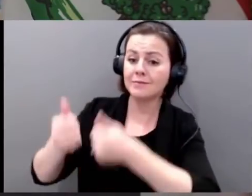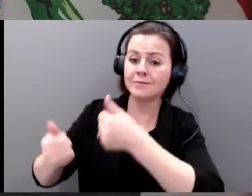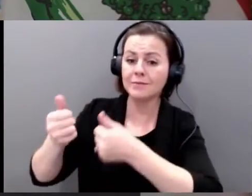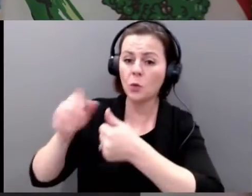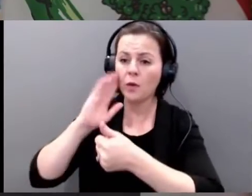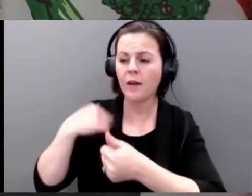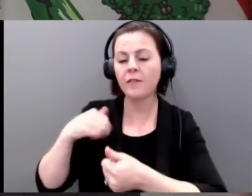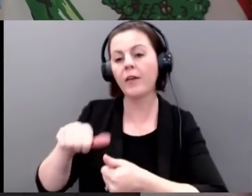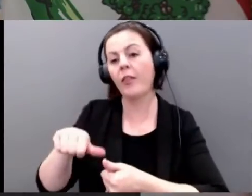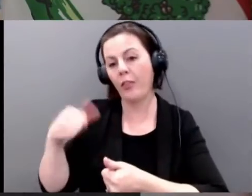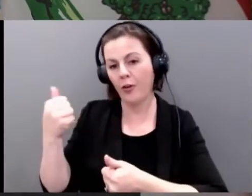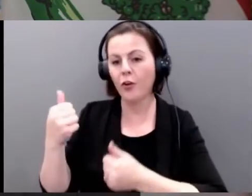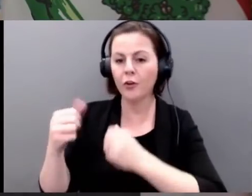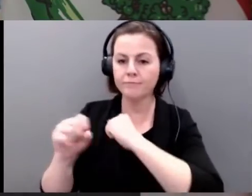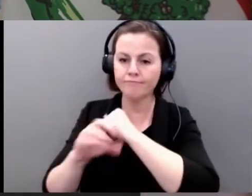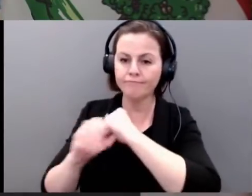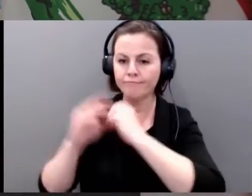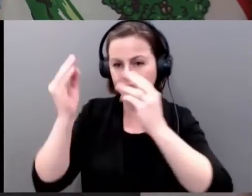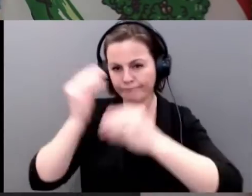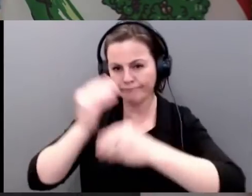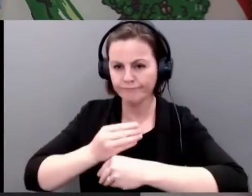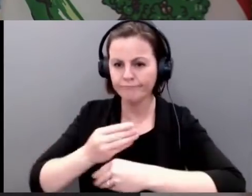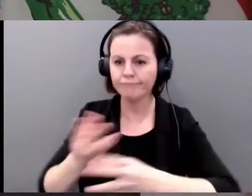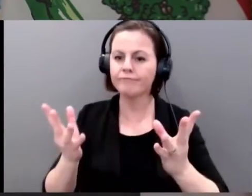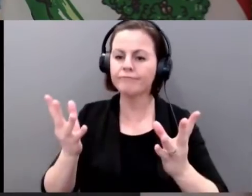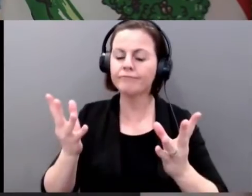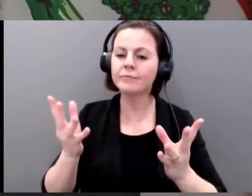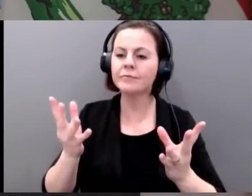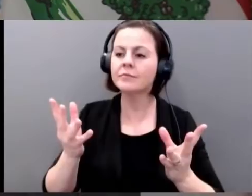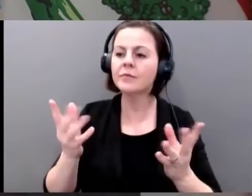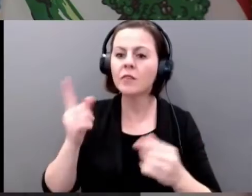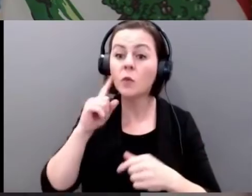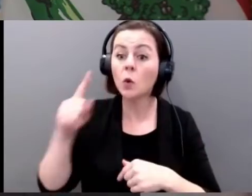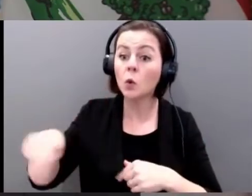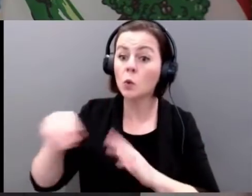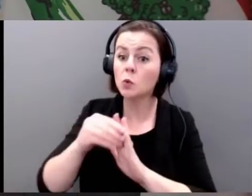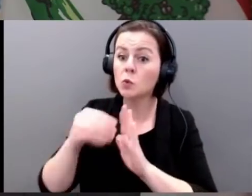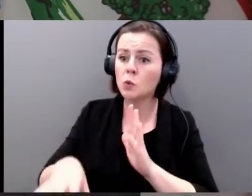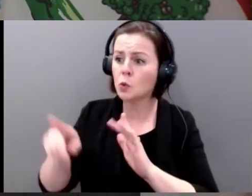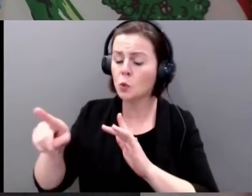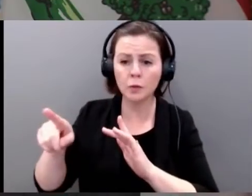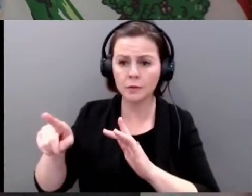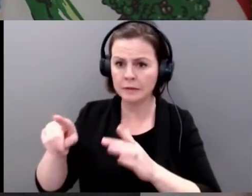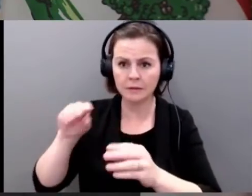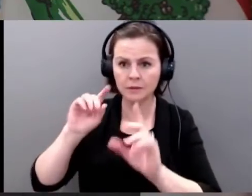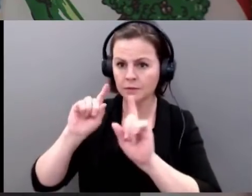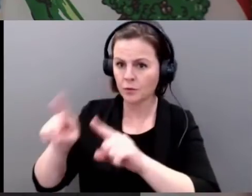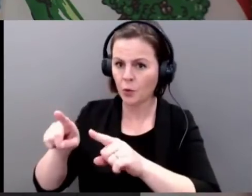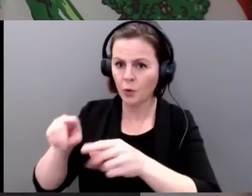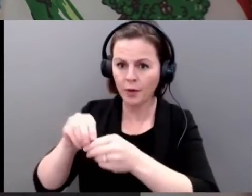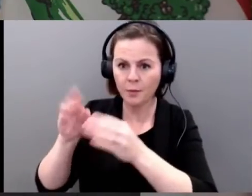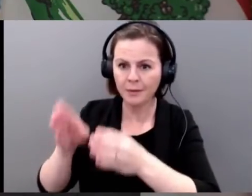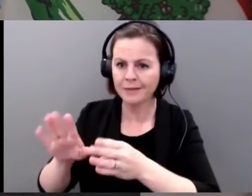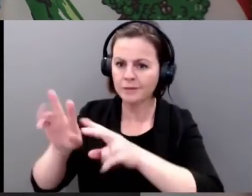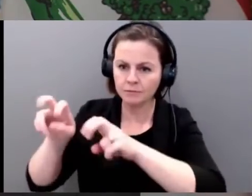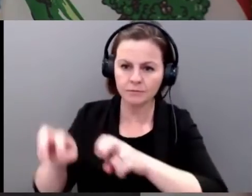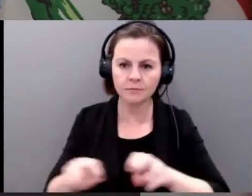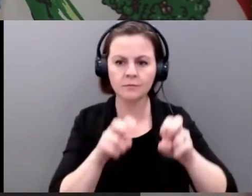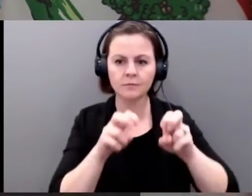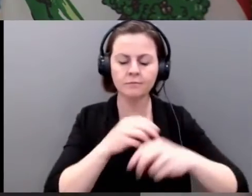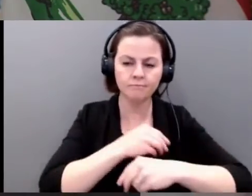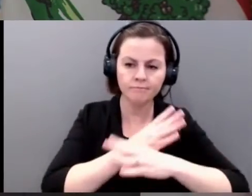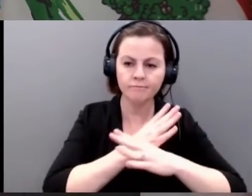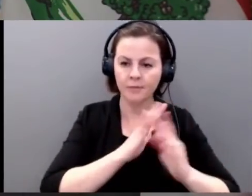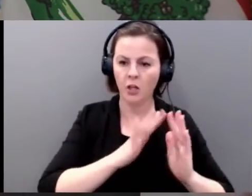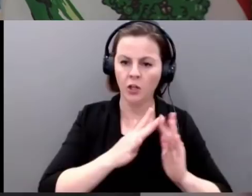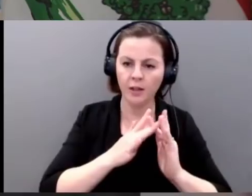today for those students to explain that decision and the impact it will have on students and the rollout.